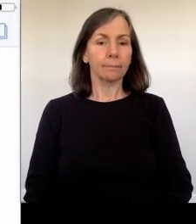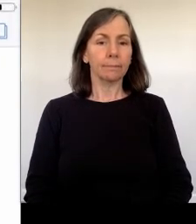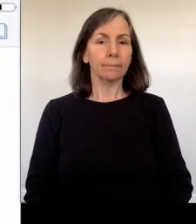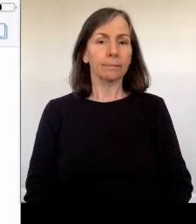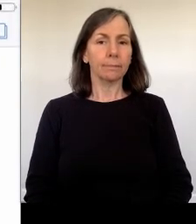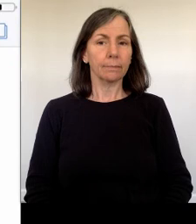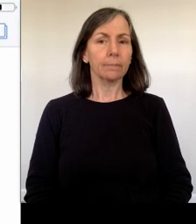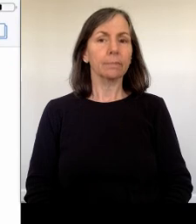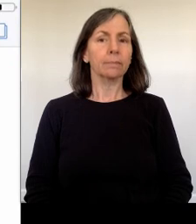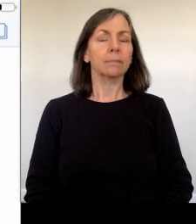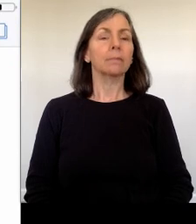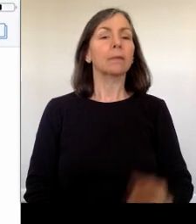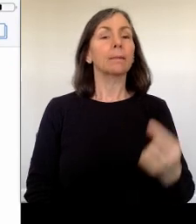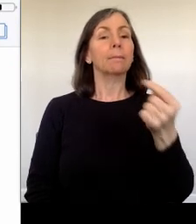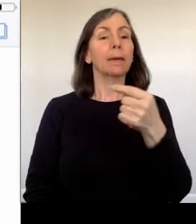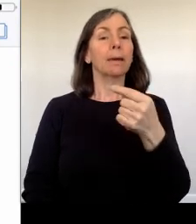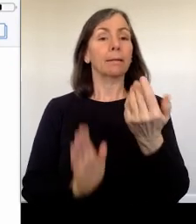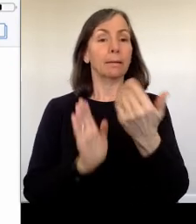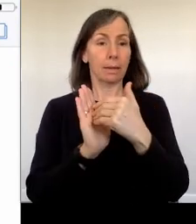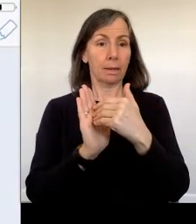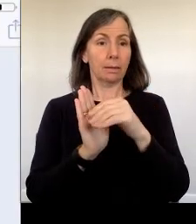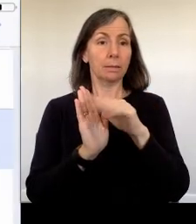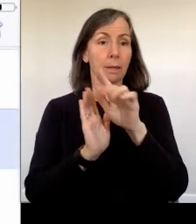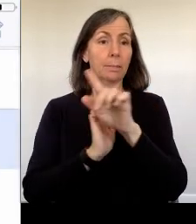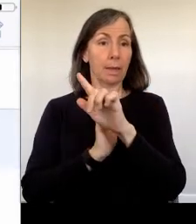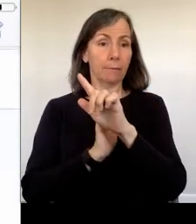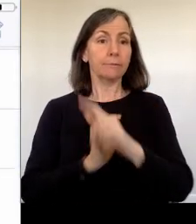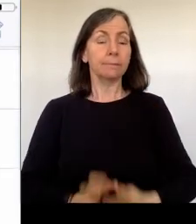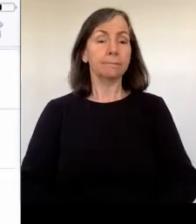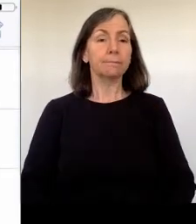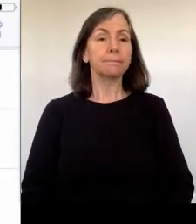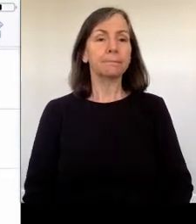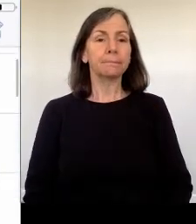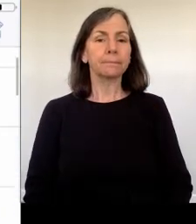Going to go back in the top left